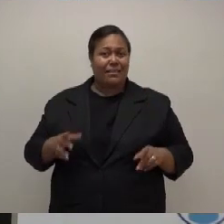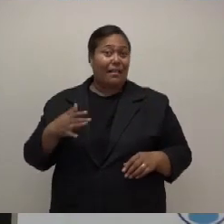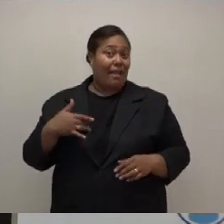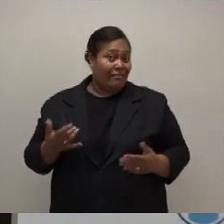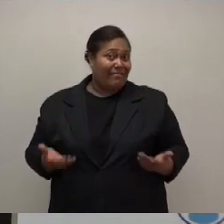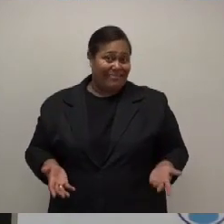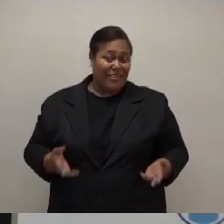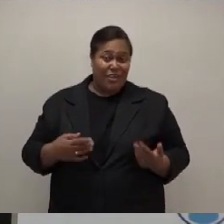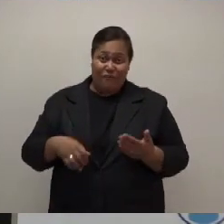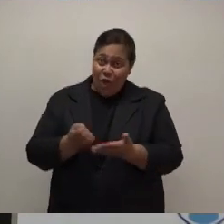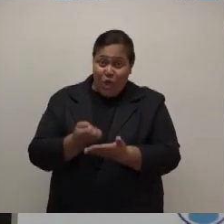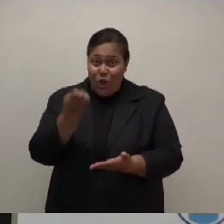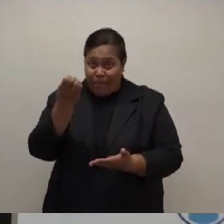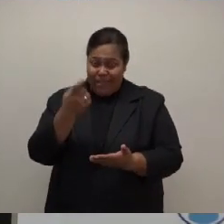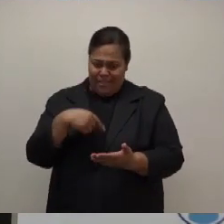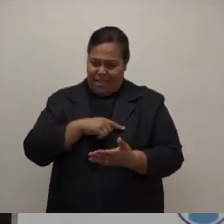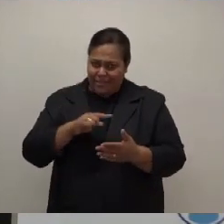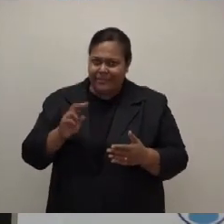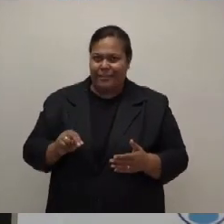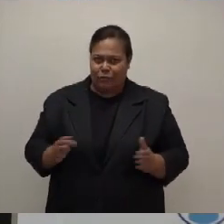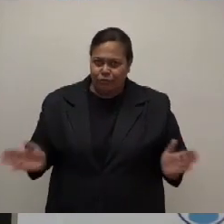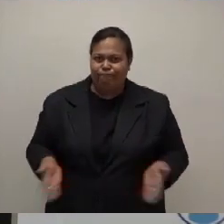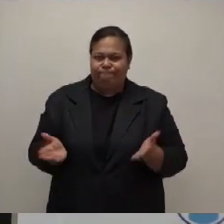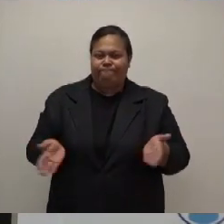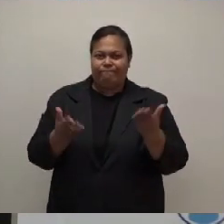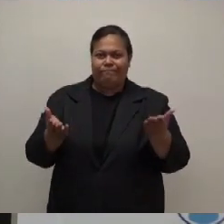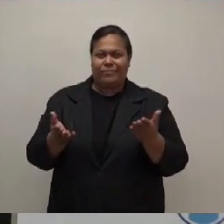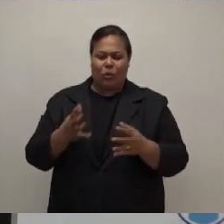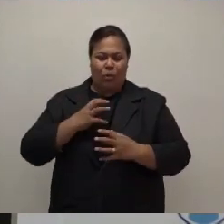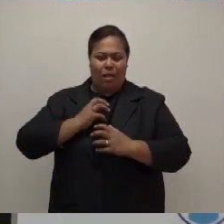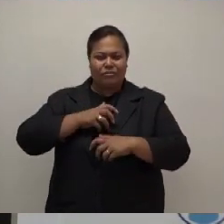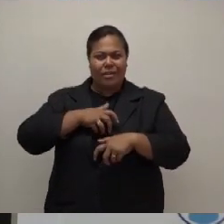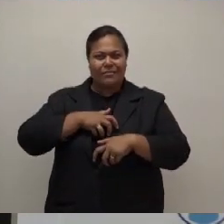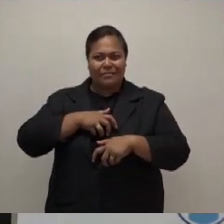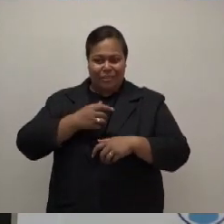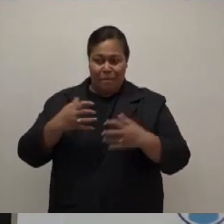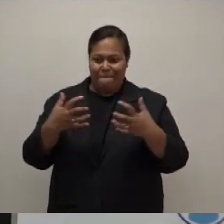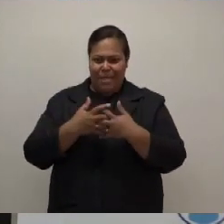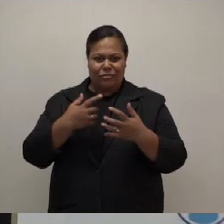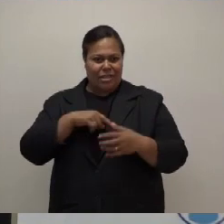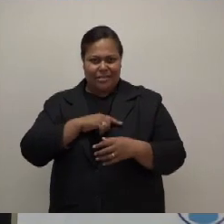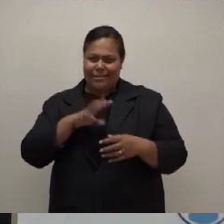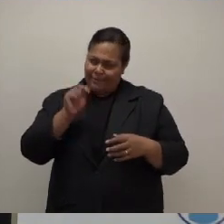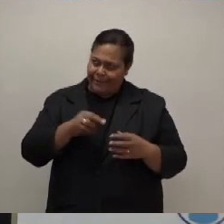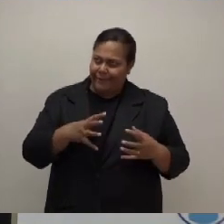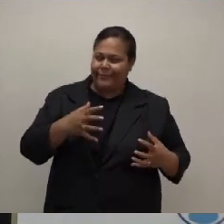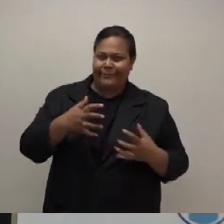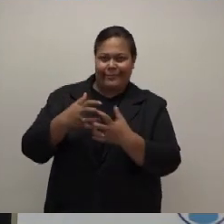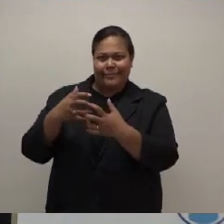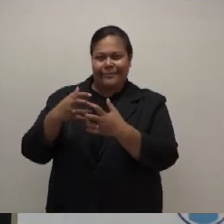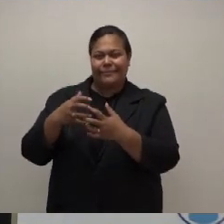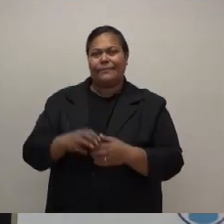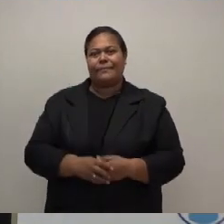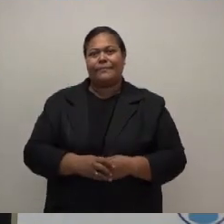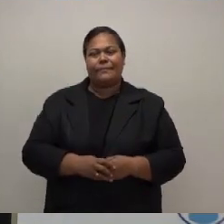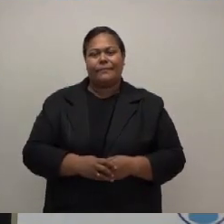way to economically adjust to the new normal in a way that considers all aspects of Fijians' well-being.